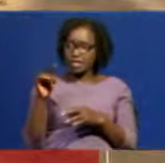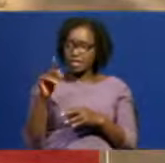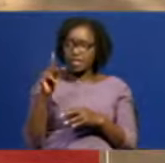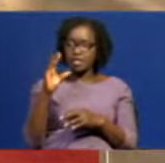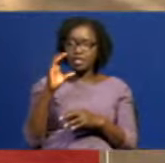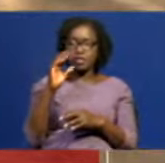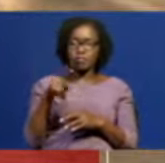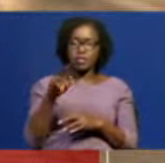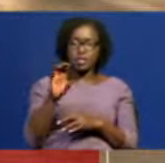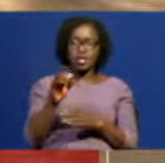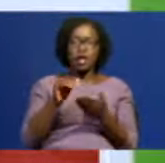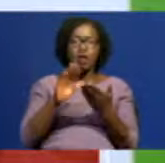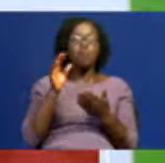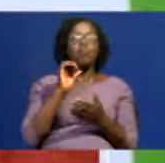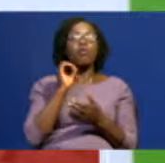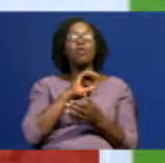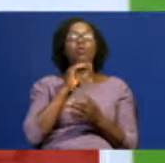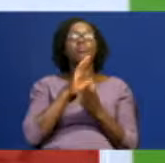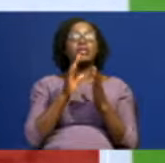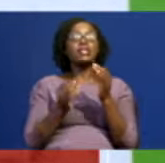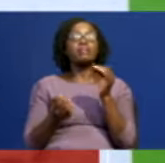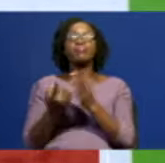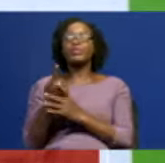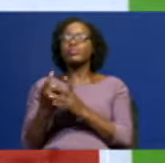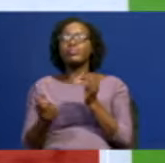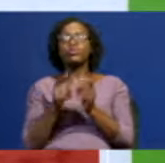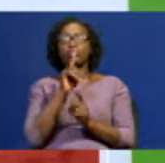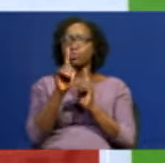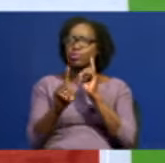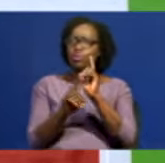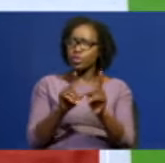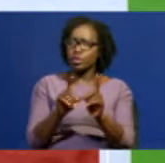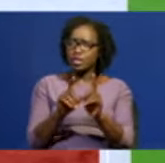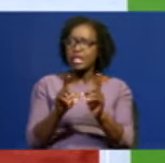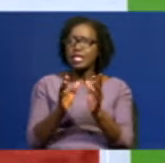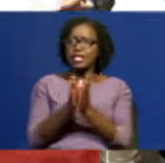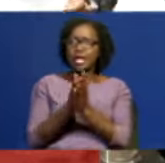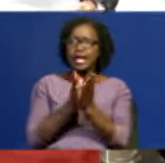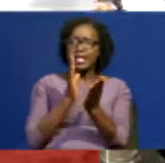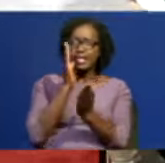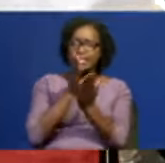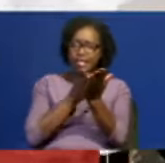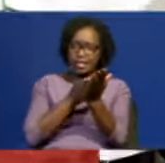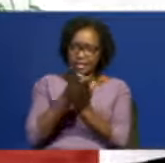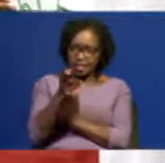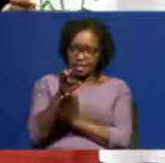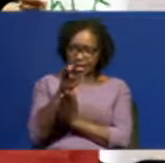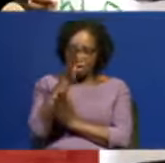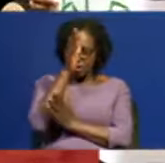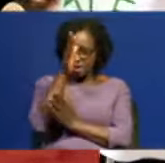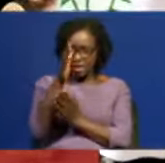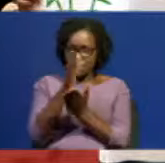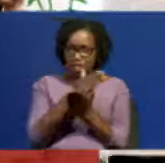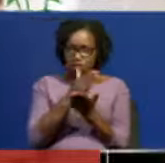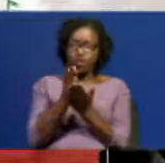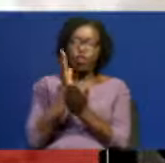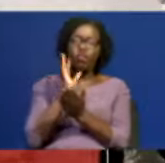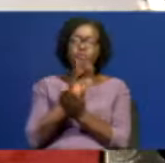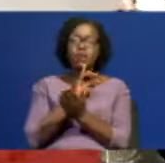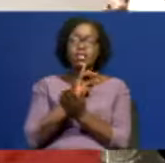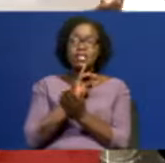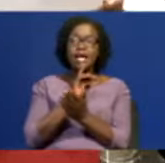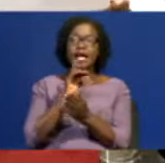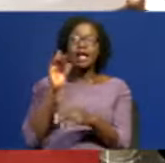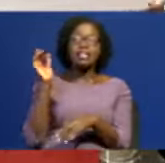exam, more complainants have emerged to question the examination's integrity. On Sunday, a section of parents and the